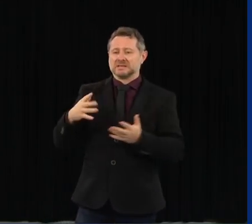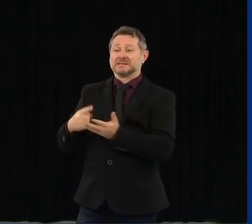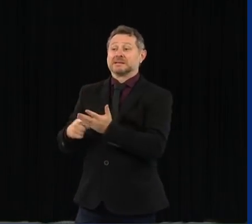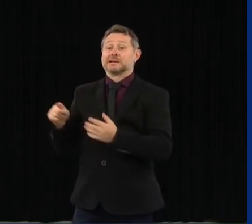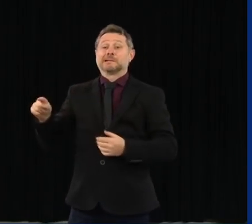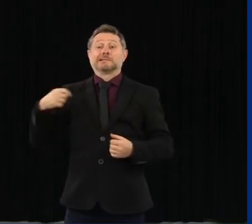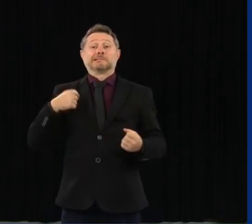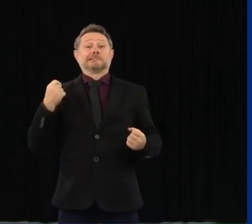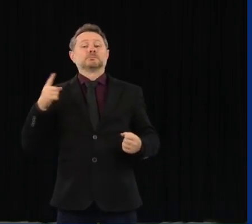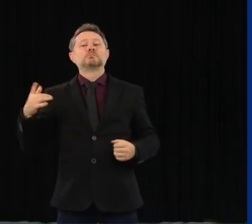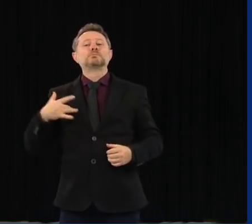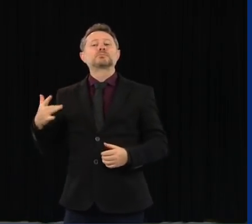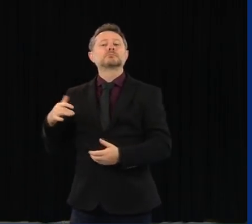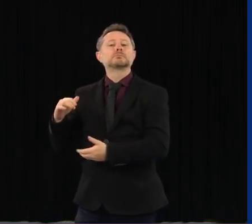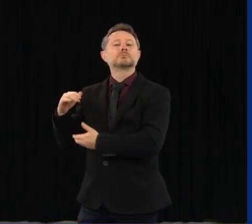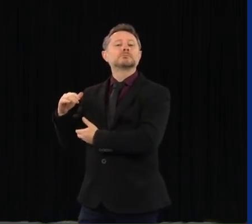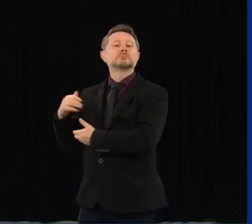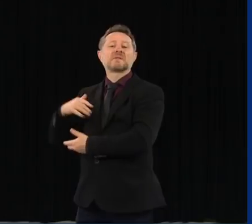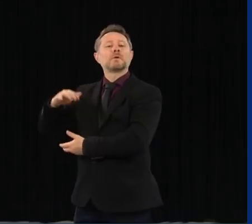give up their ventilators.